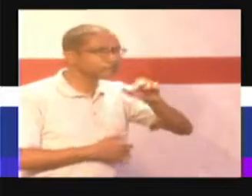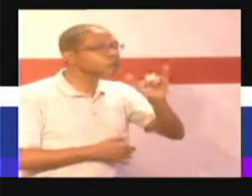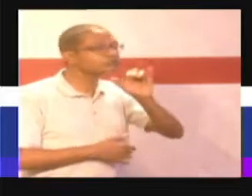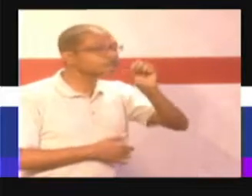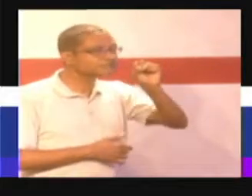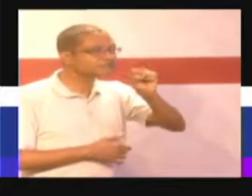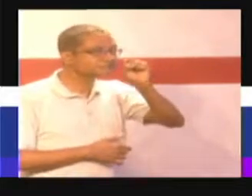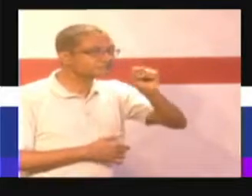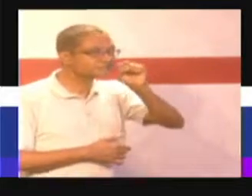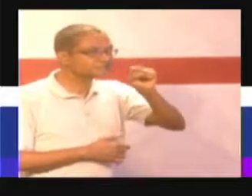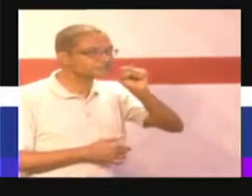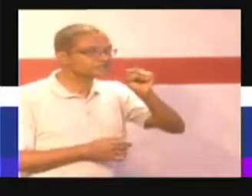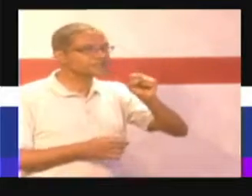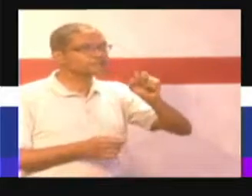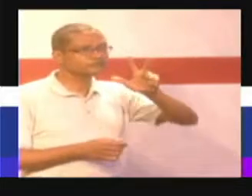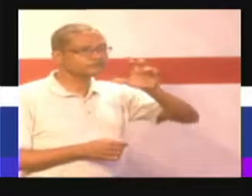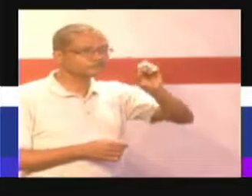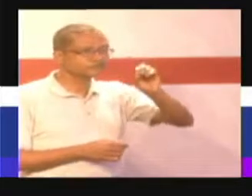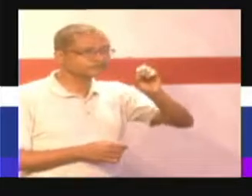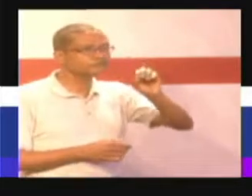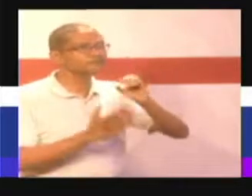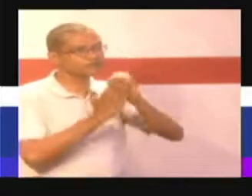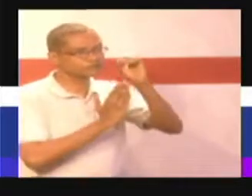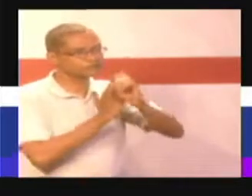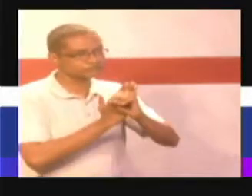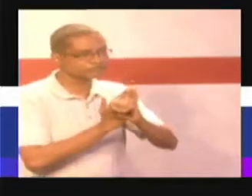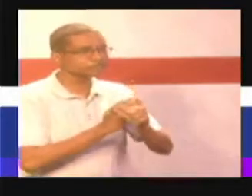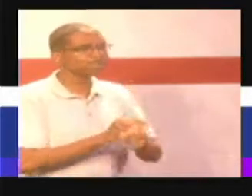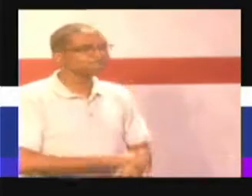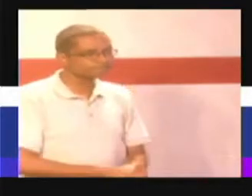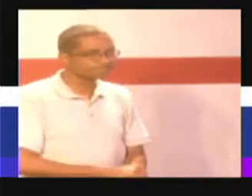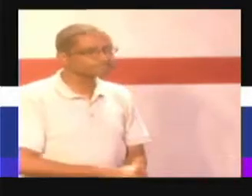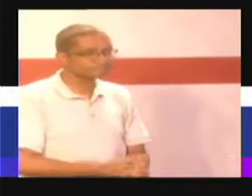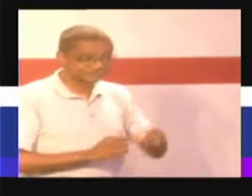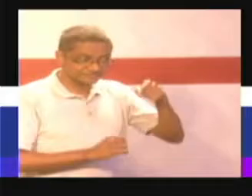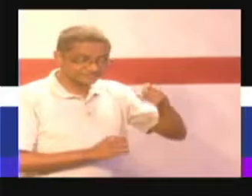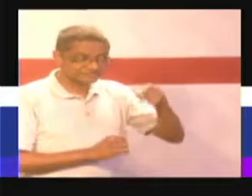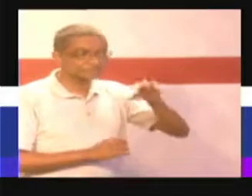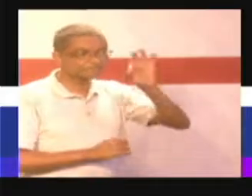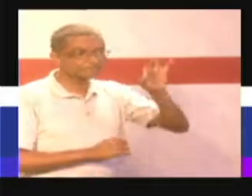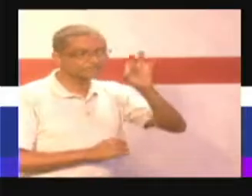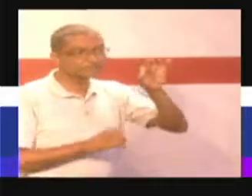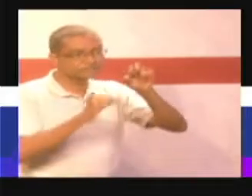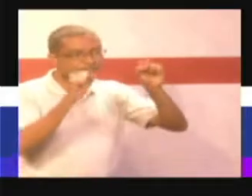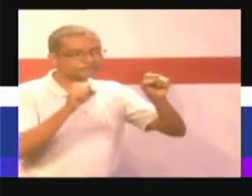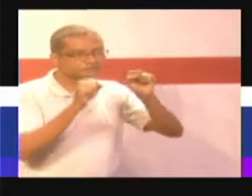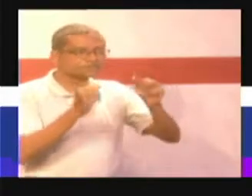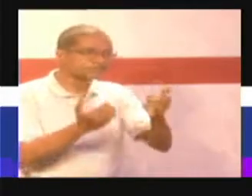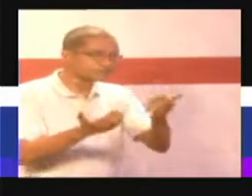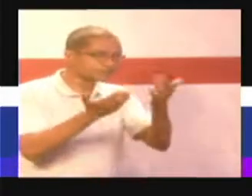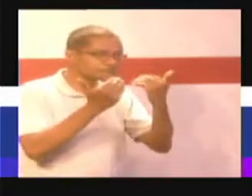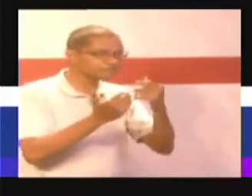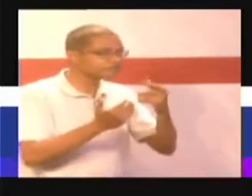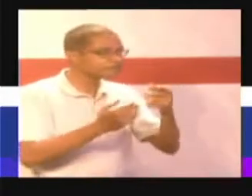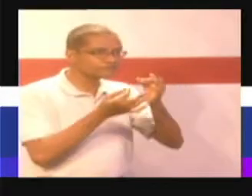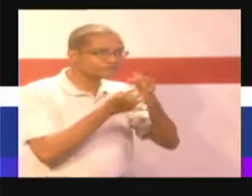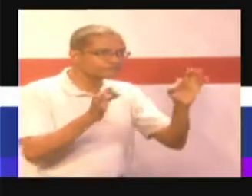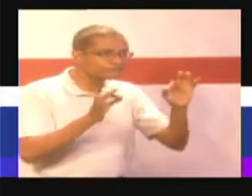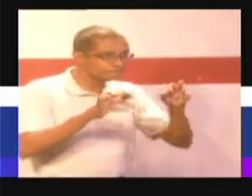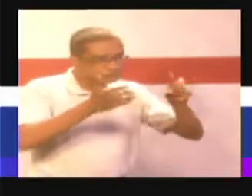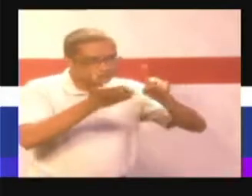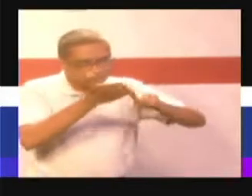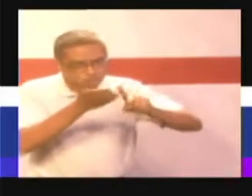30th October 2021. And that's this Friday and Saturday. You can get free screenings,